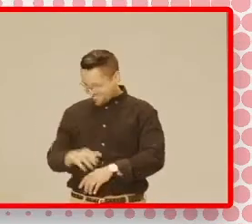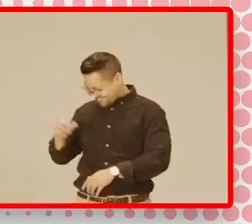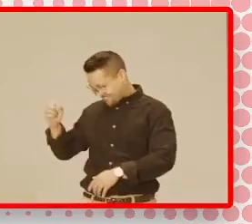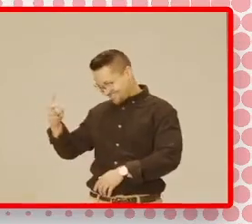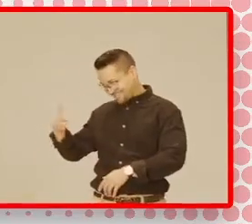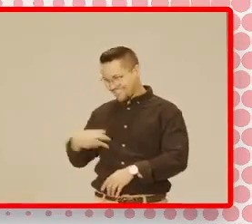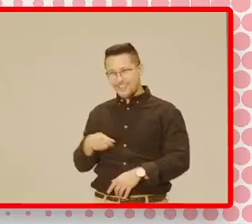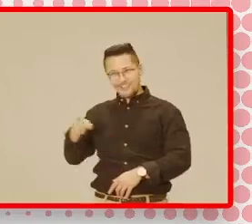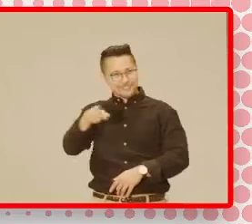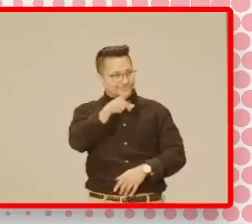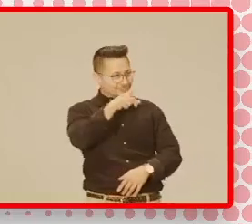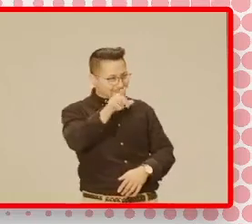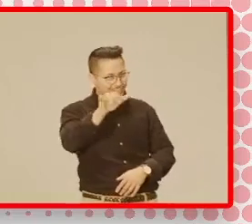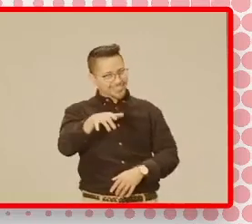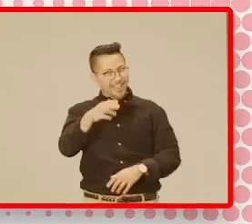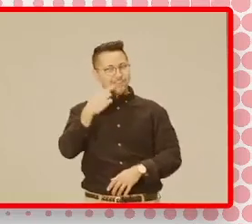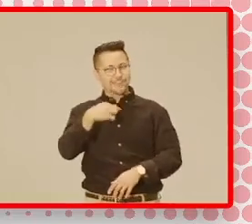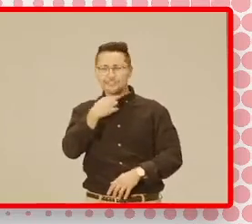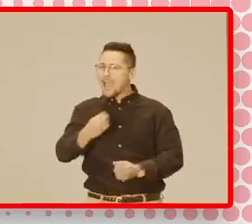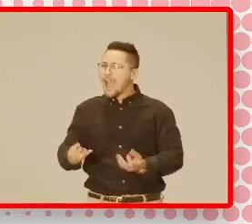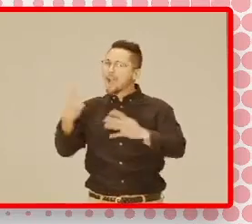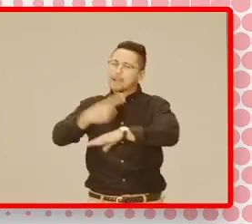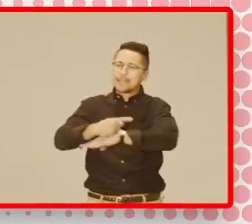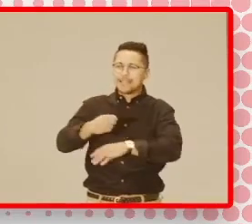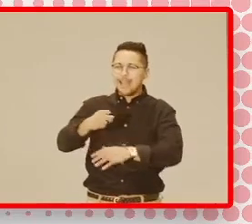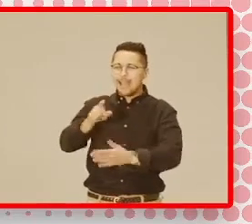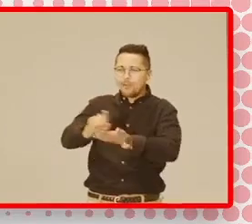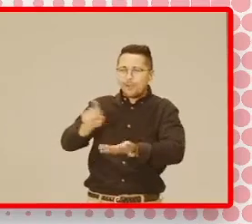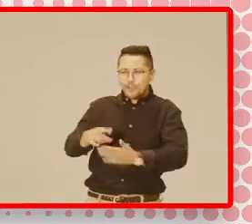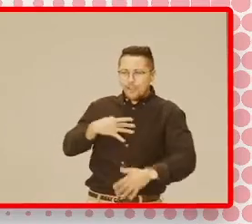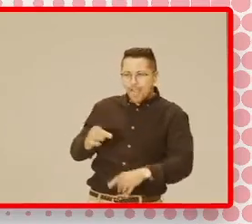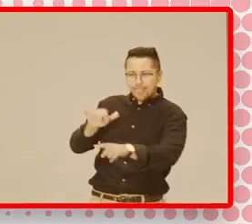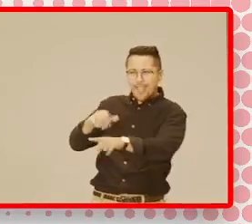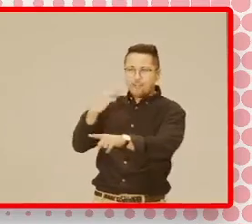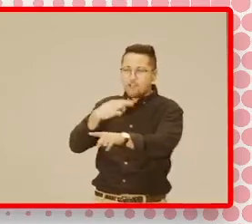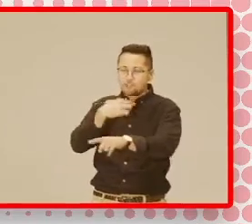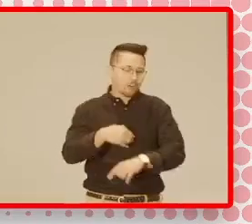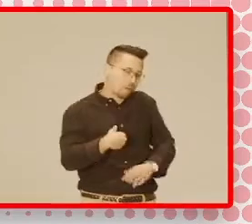You and your Chipotle. How many days a week would you eat Chipotle? A lot. A lot.